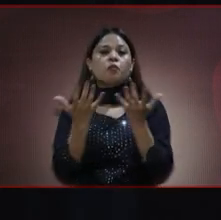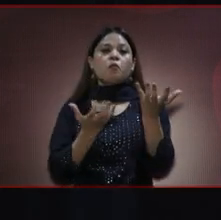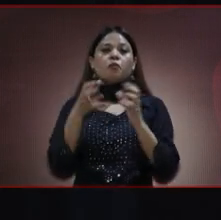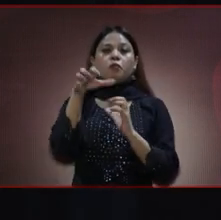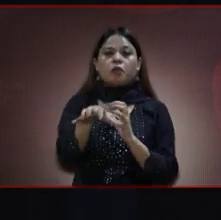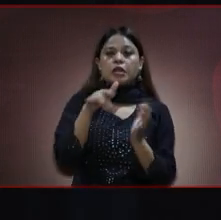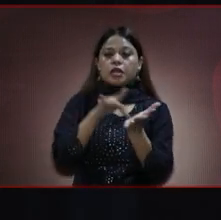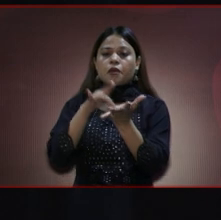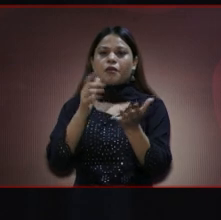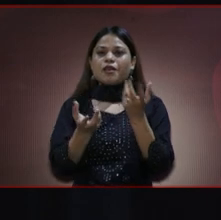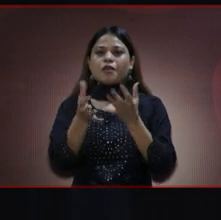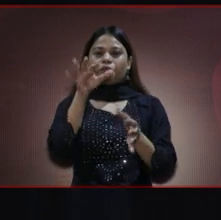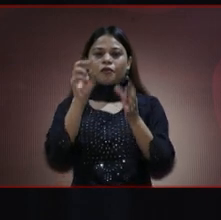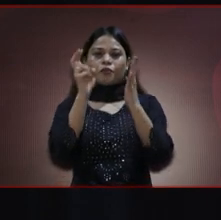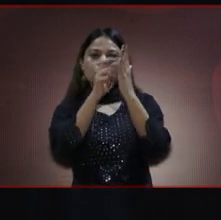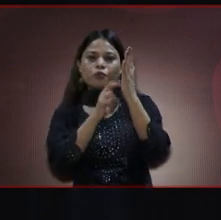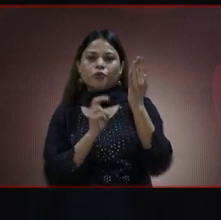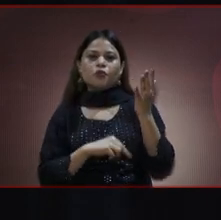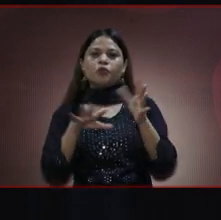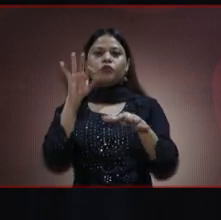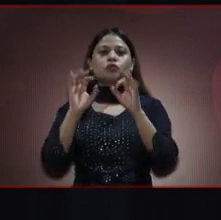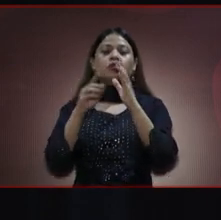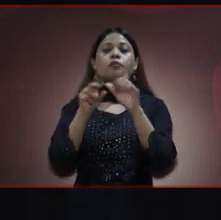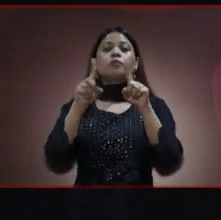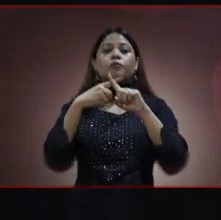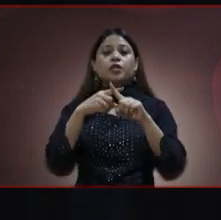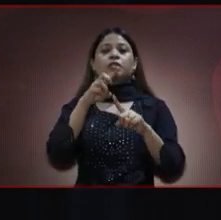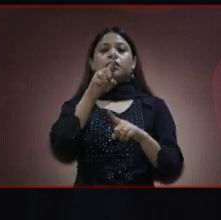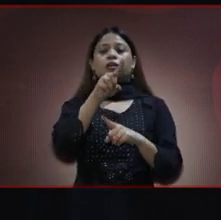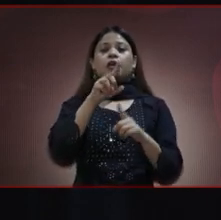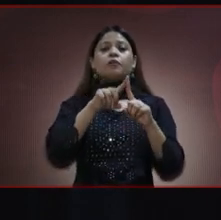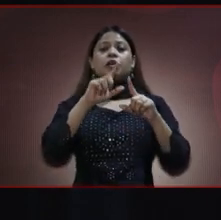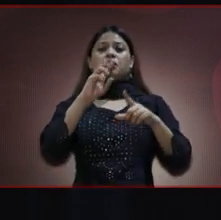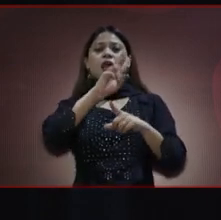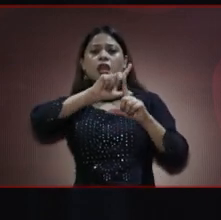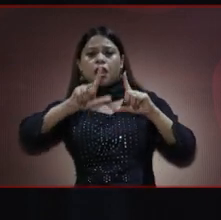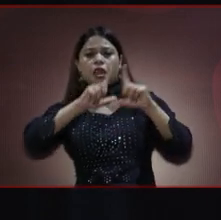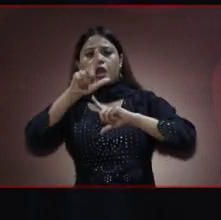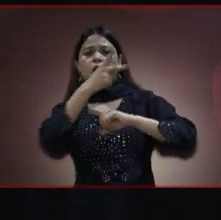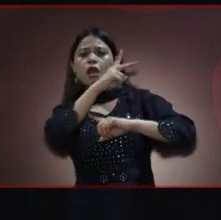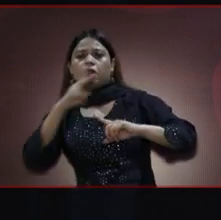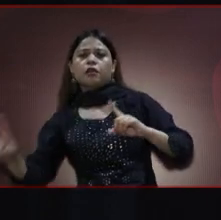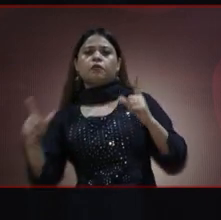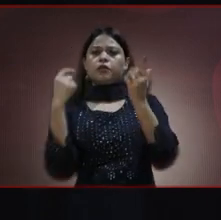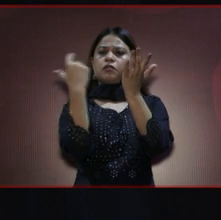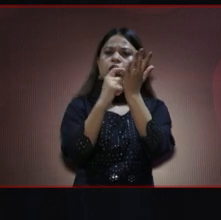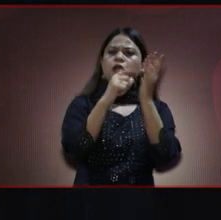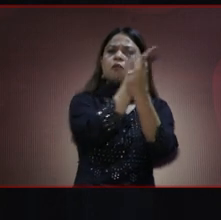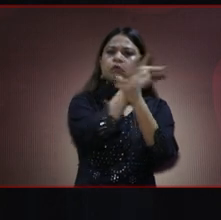offering books in more than 15 vernacular languages and delivering them to every serviceable pin code across